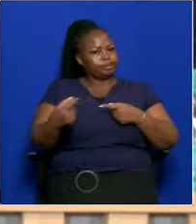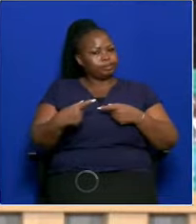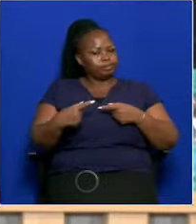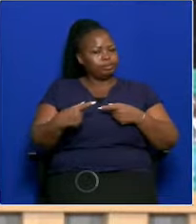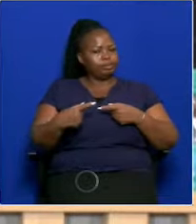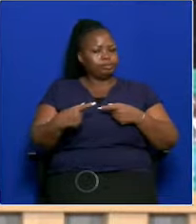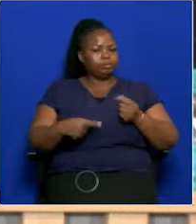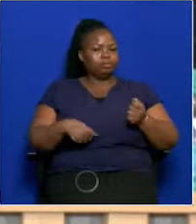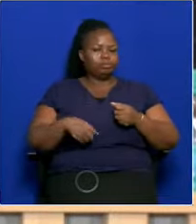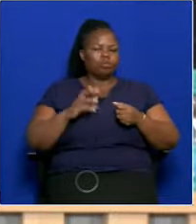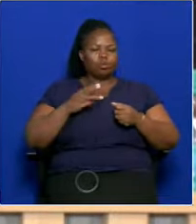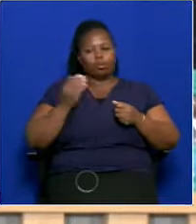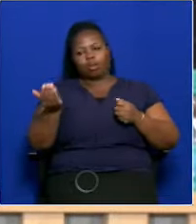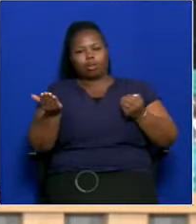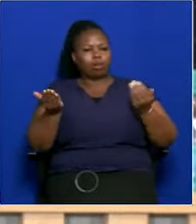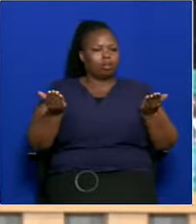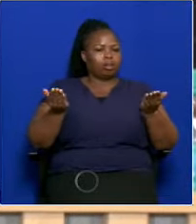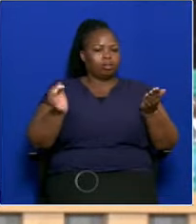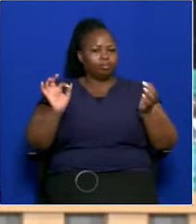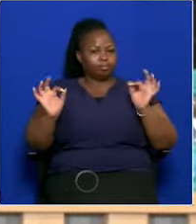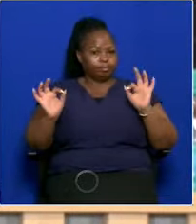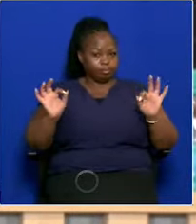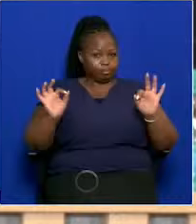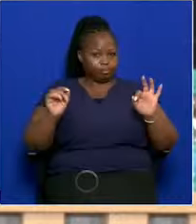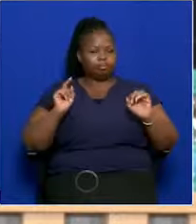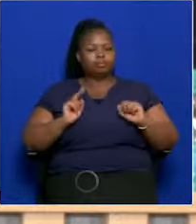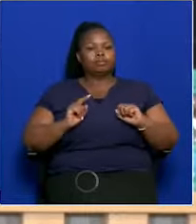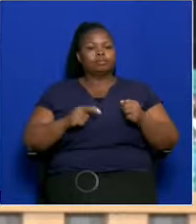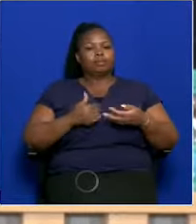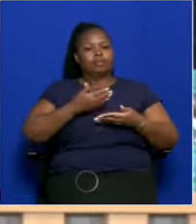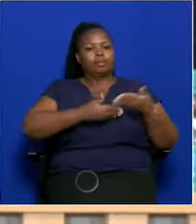two files. If you go to page